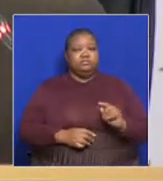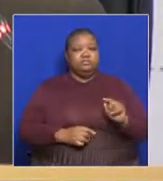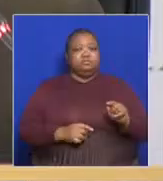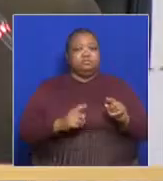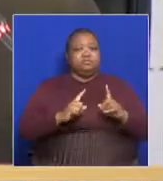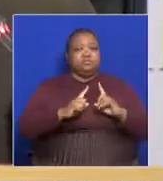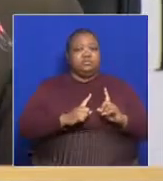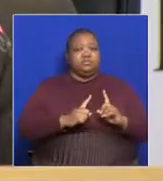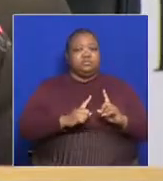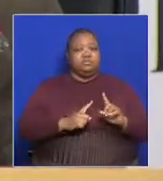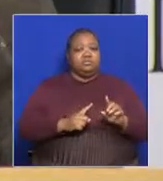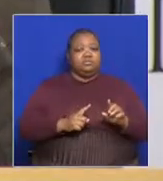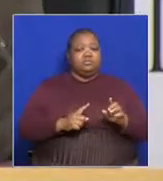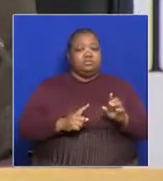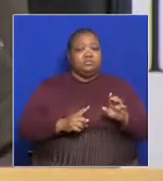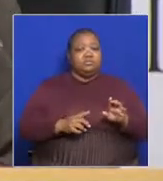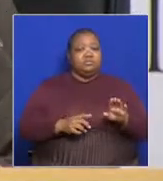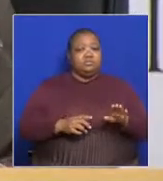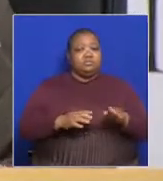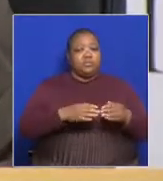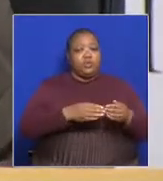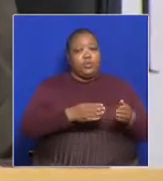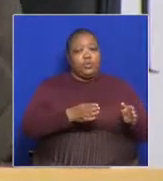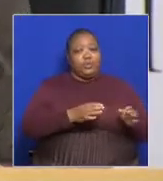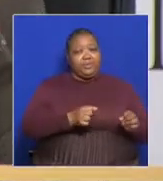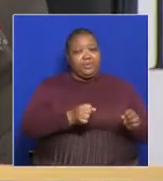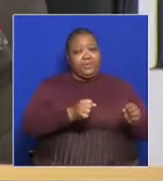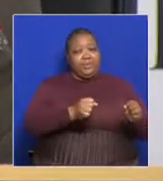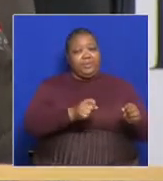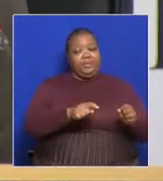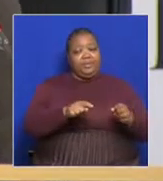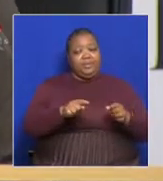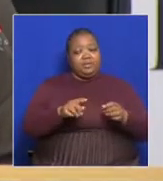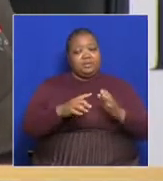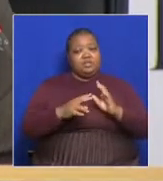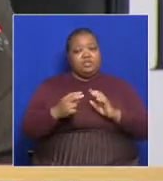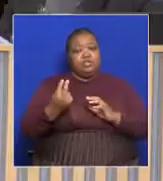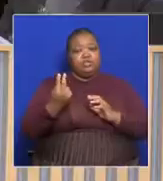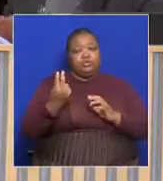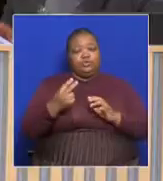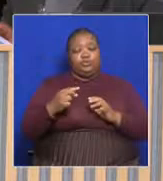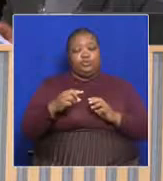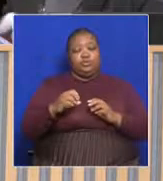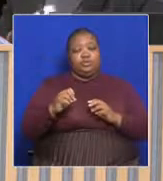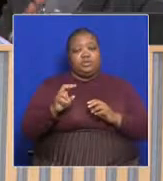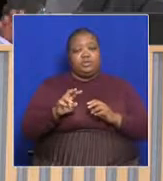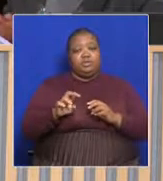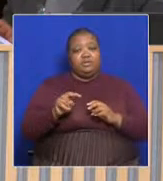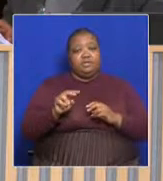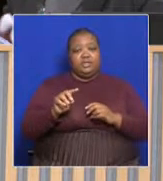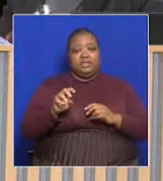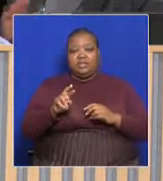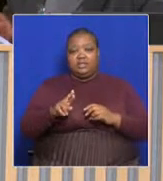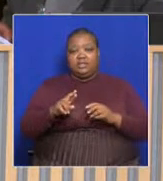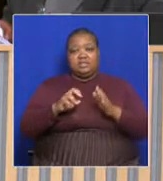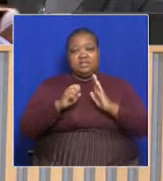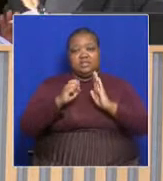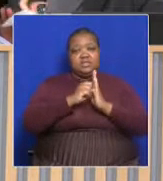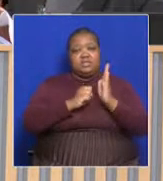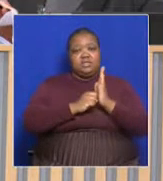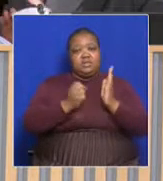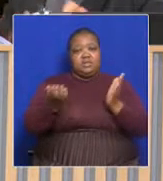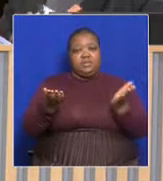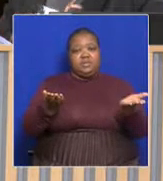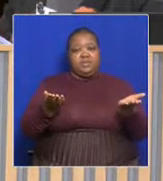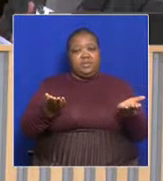lose. Those are the two Governor statements that we have. And then perhaps then you may address yourself to Commissioner